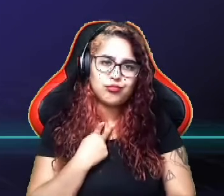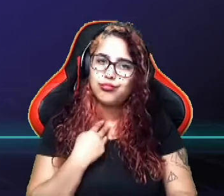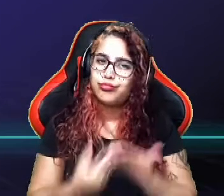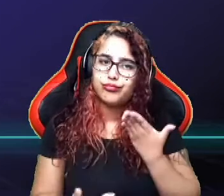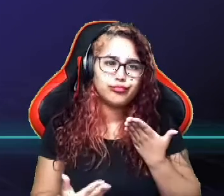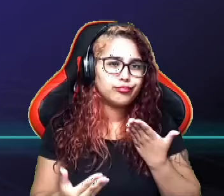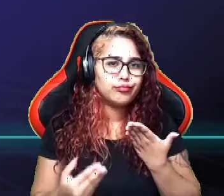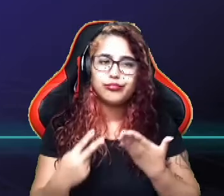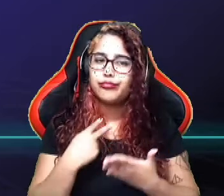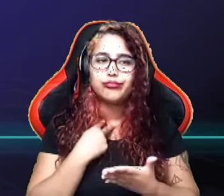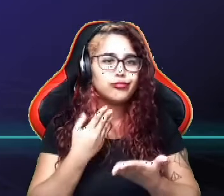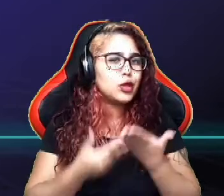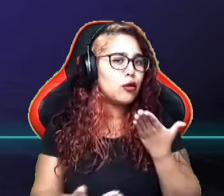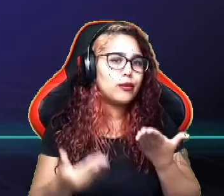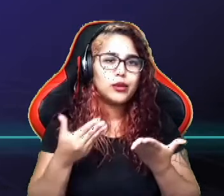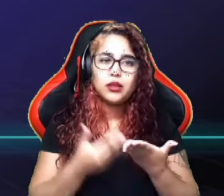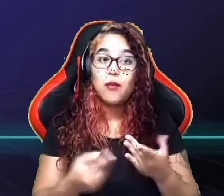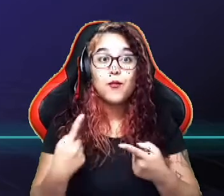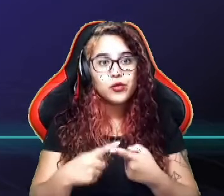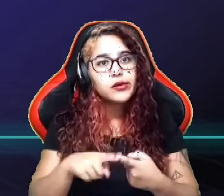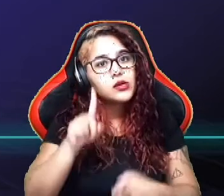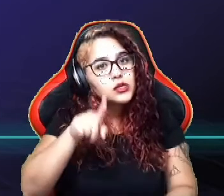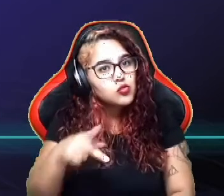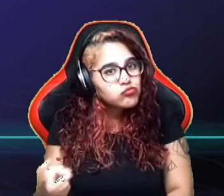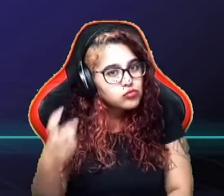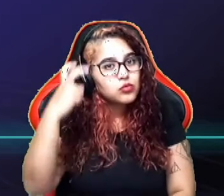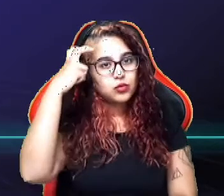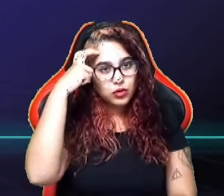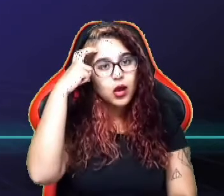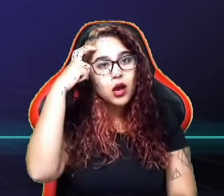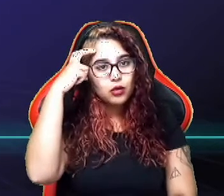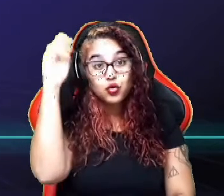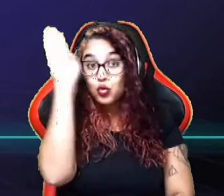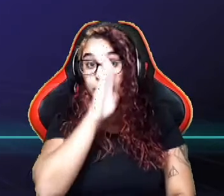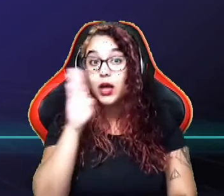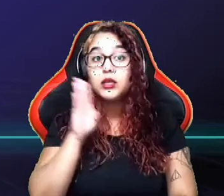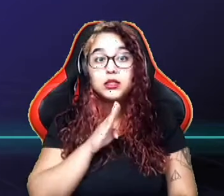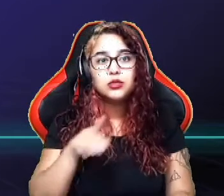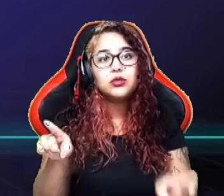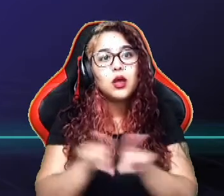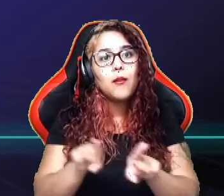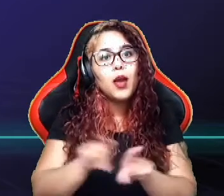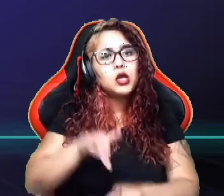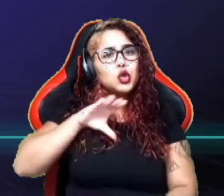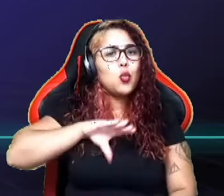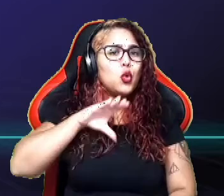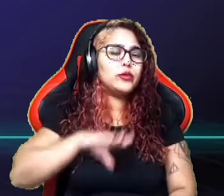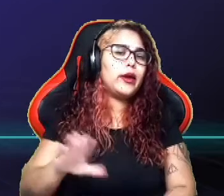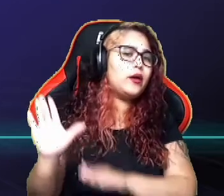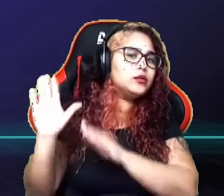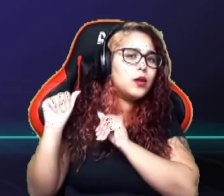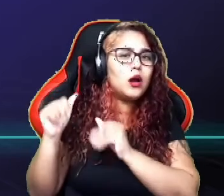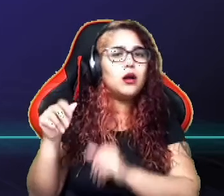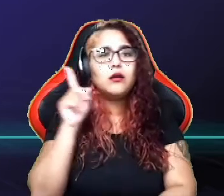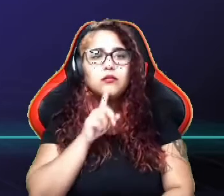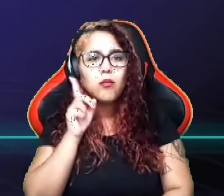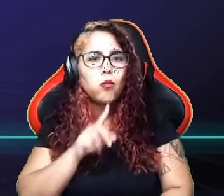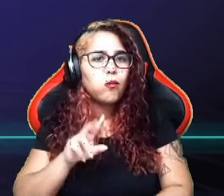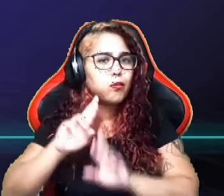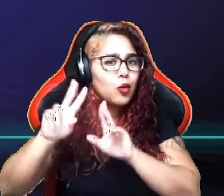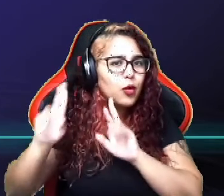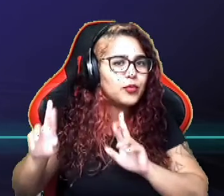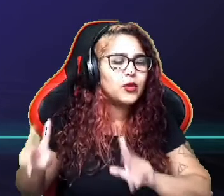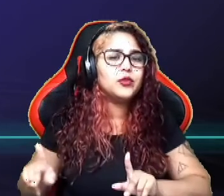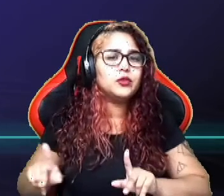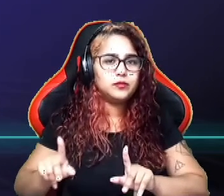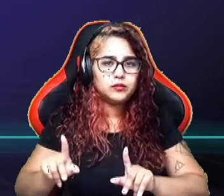We can't simply lose that. It's not just a cultural matter, both from Brazil, Portugal,